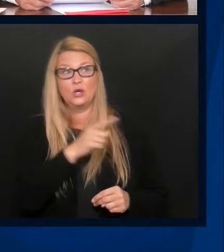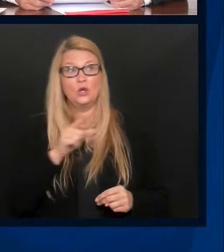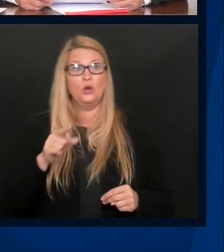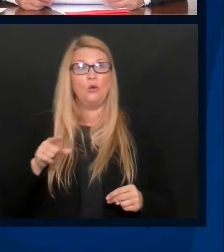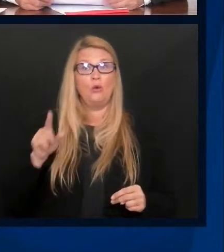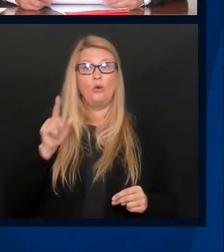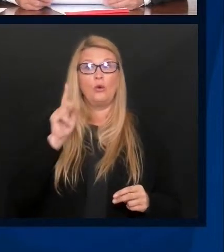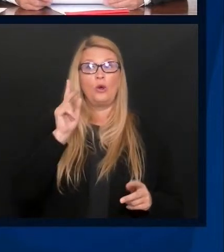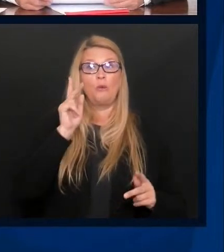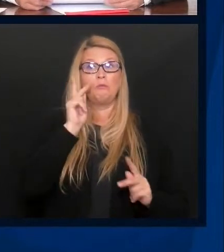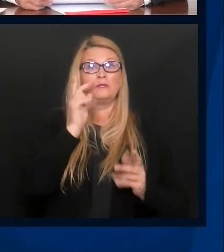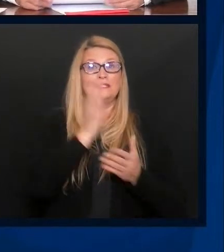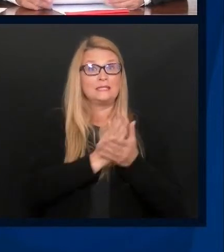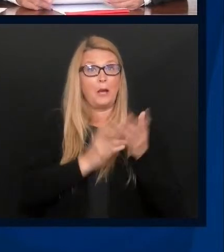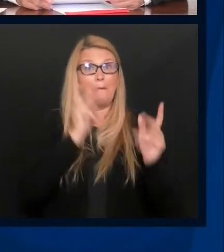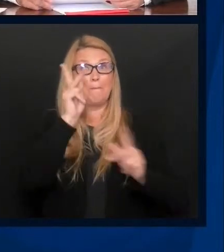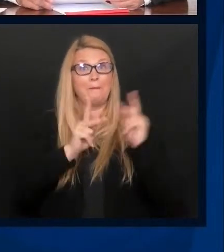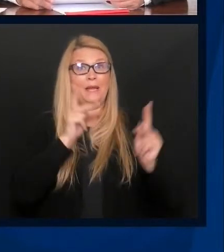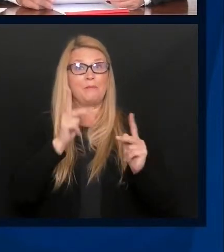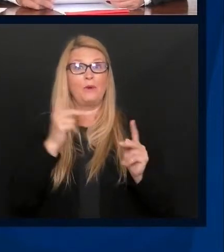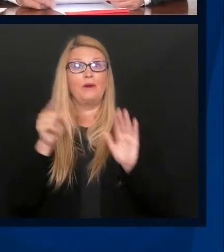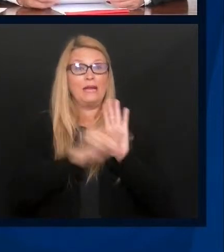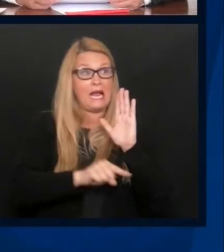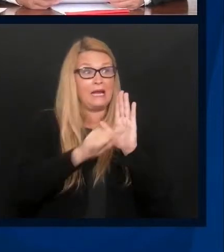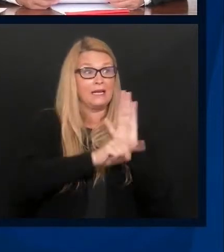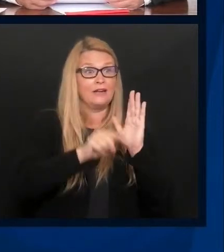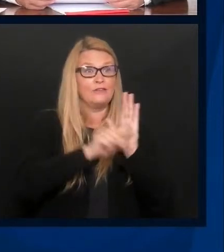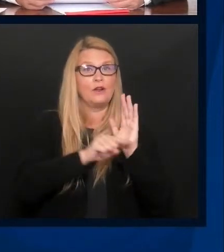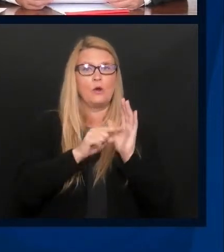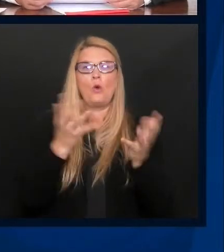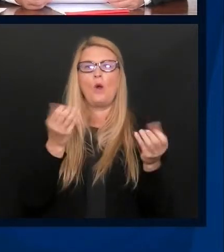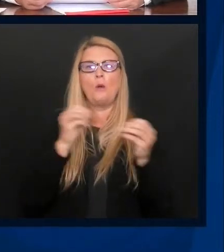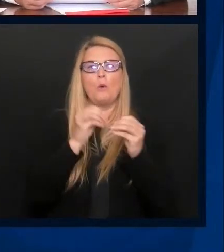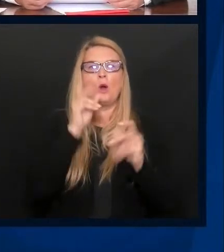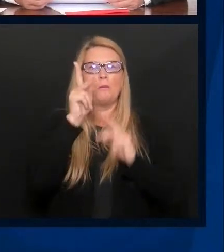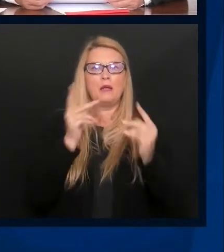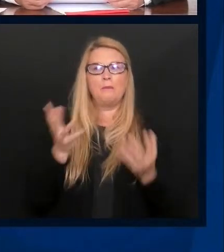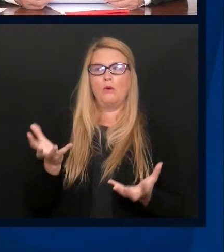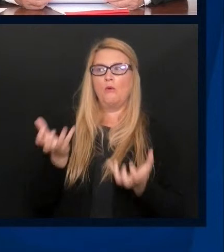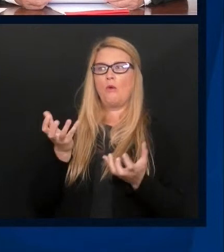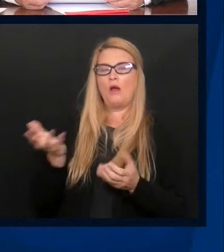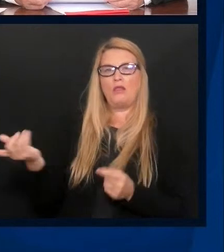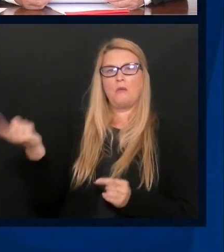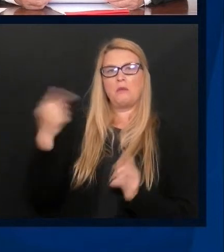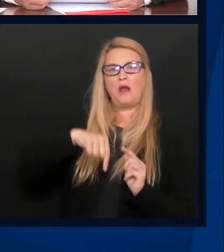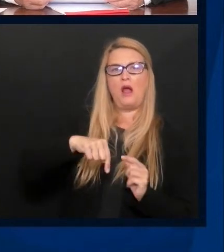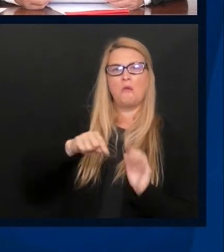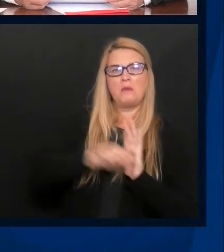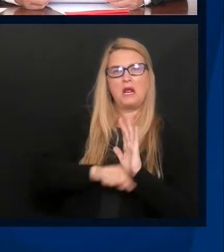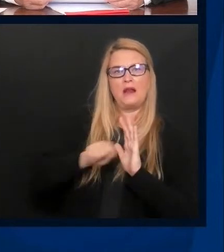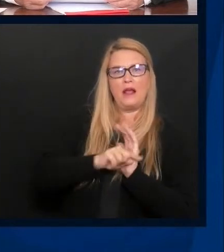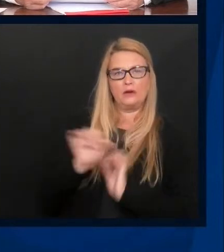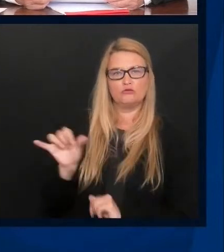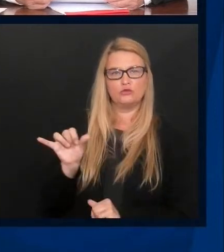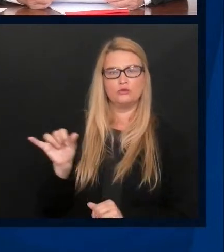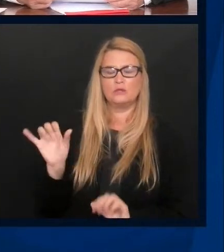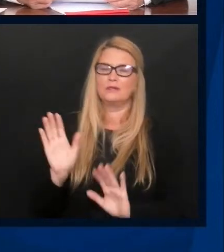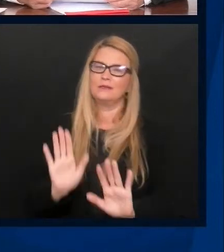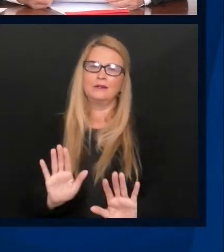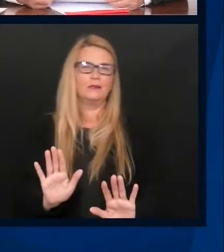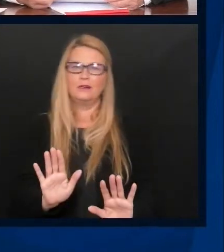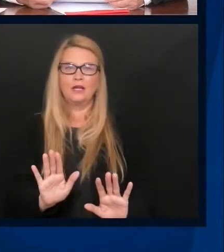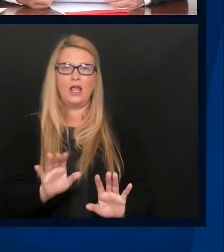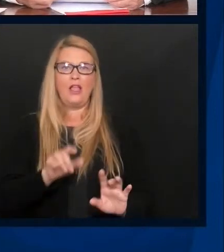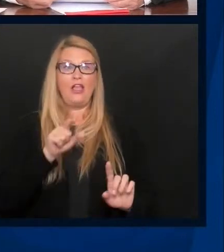Misery loves company. And those that are sitting out there saying, by God, I'm not getting a shot and everything, those people are